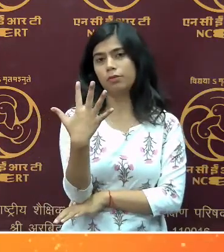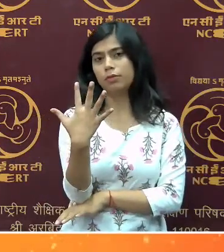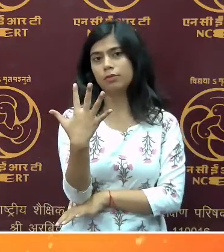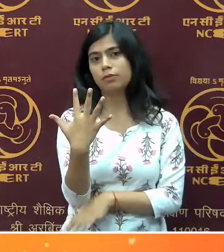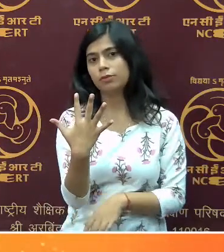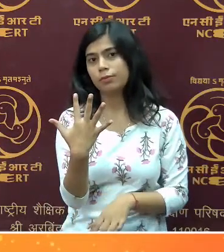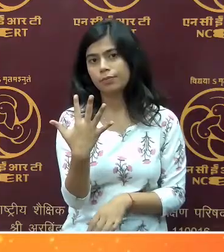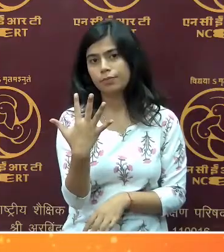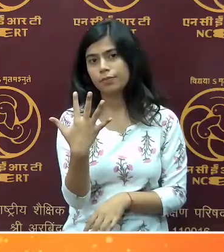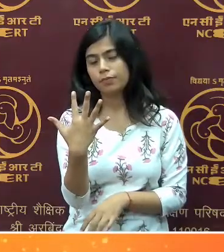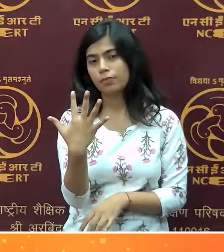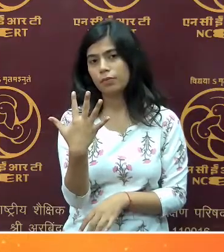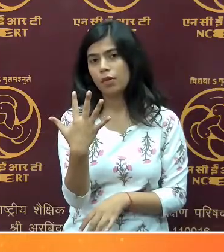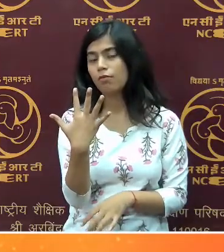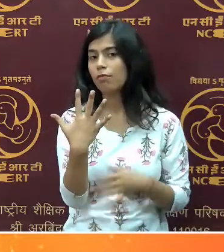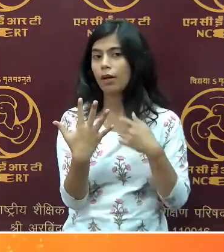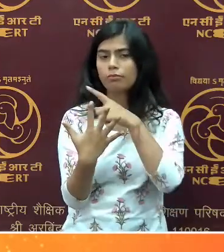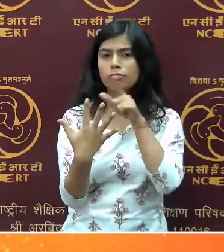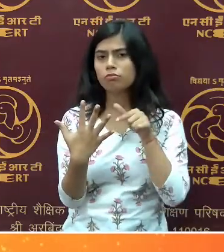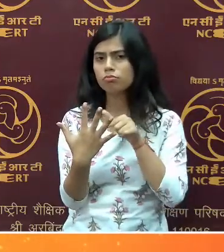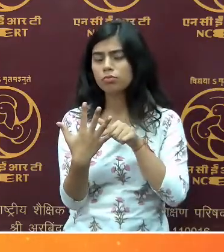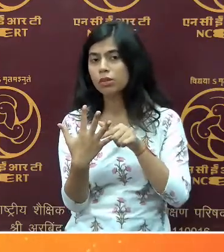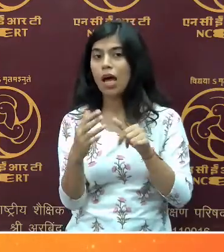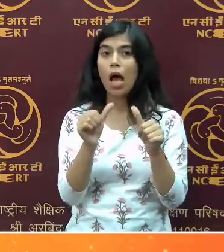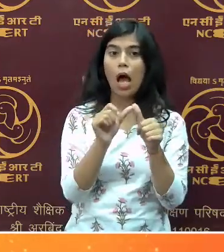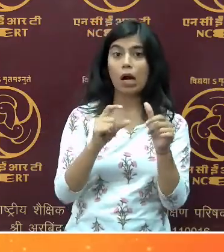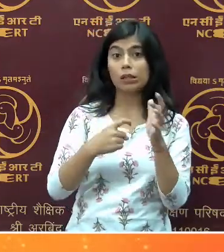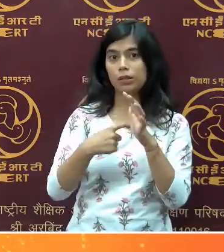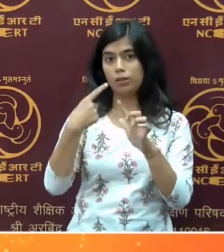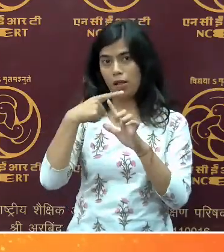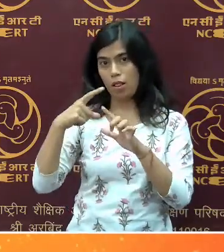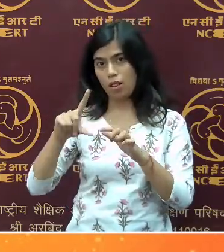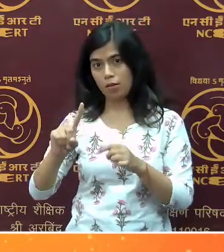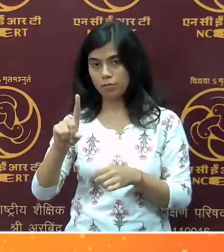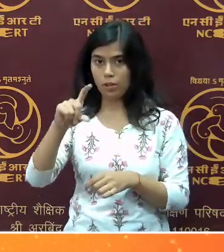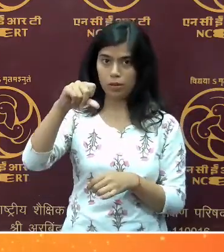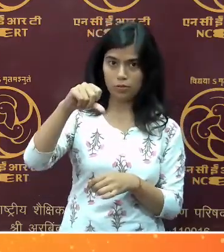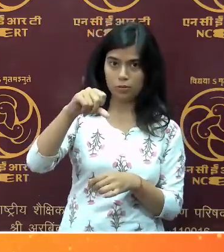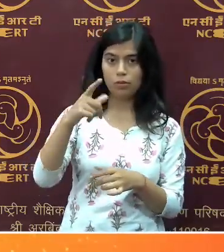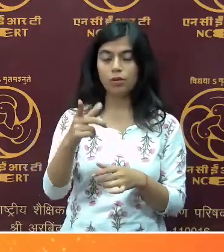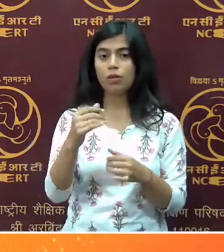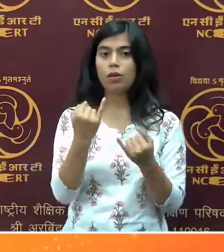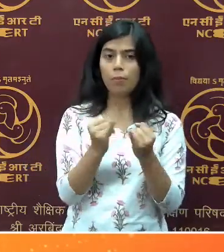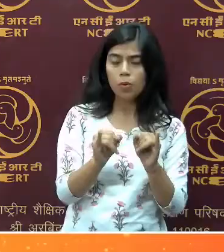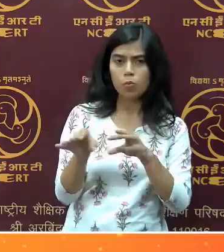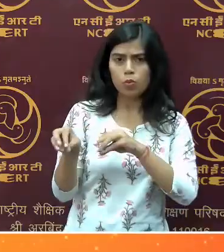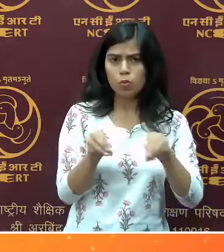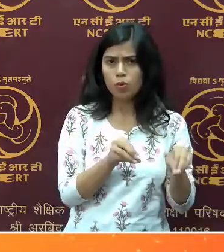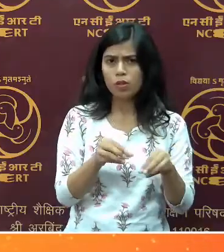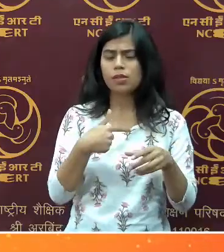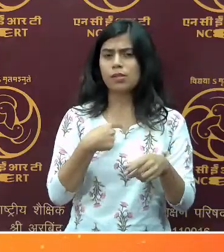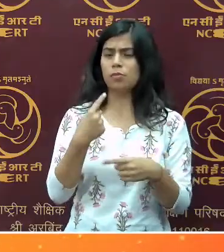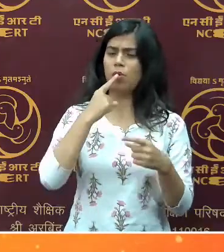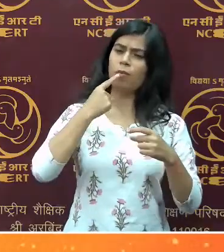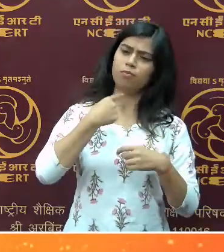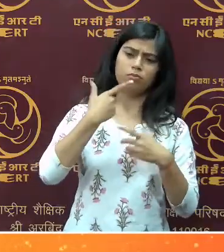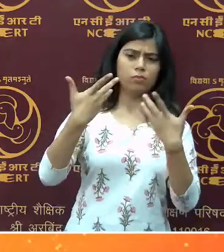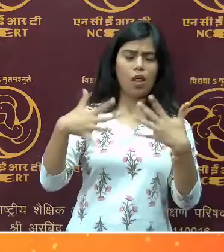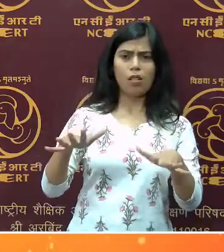in under right to freedom under Article 19 subclause A, like freedom of movement, freedom of speech and